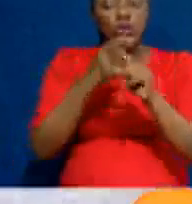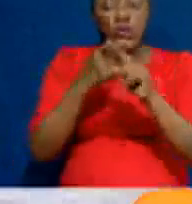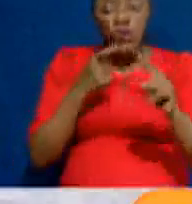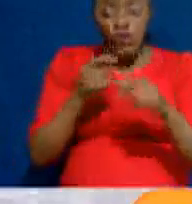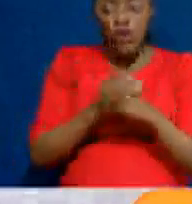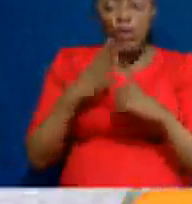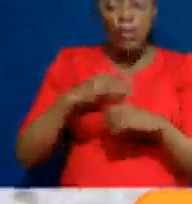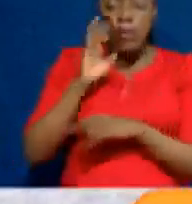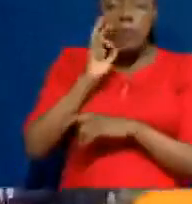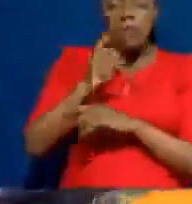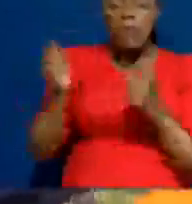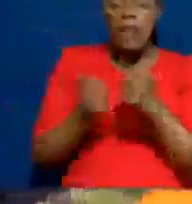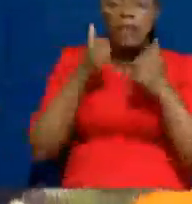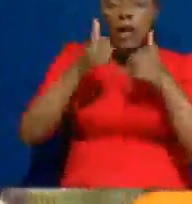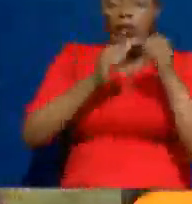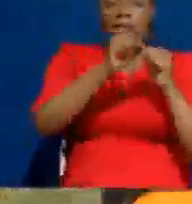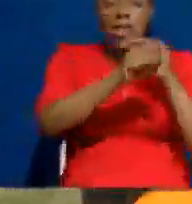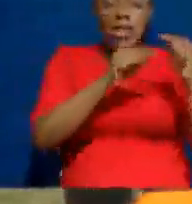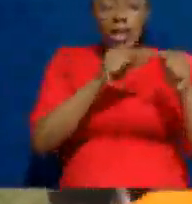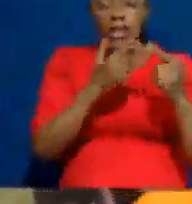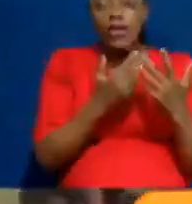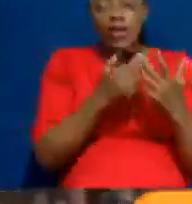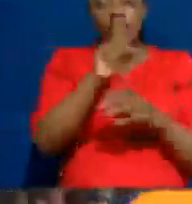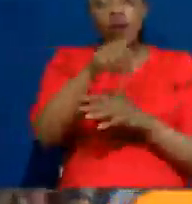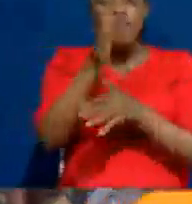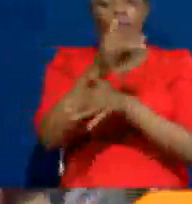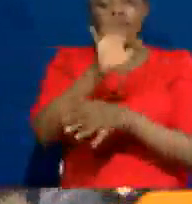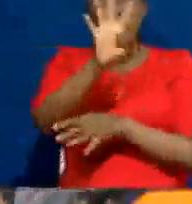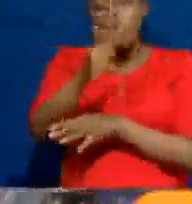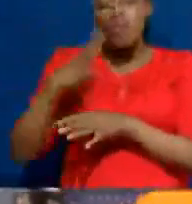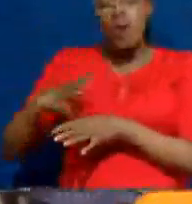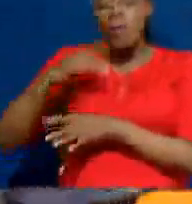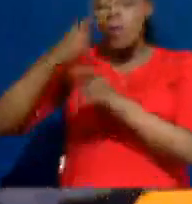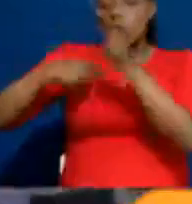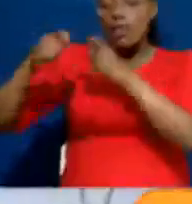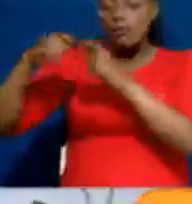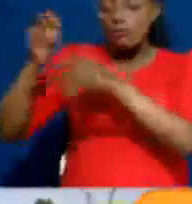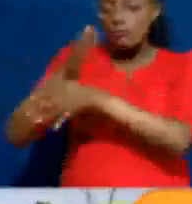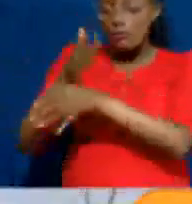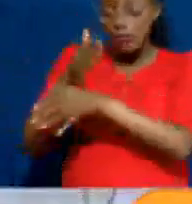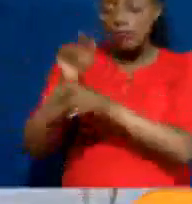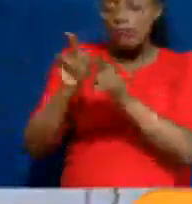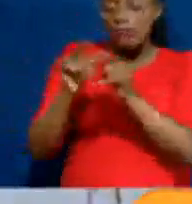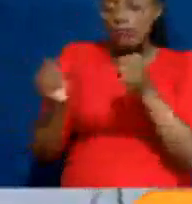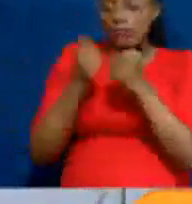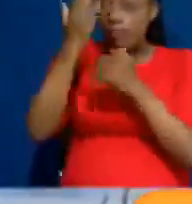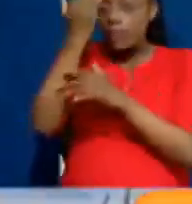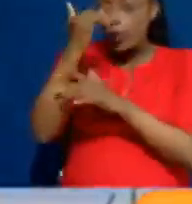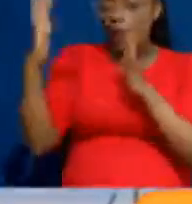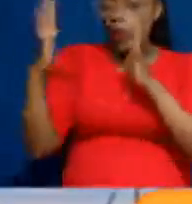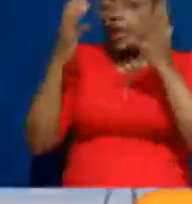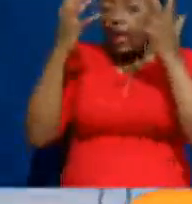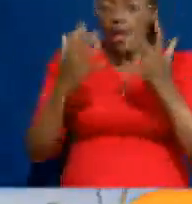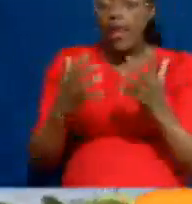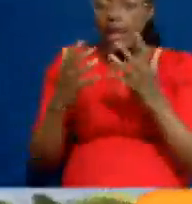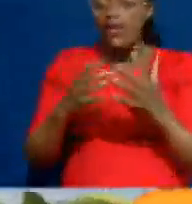eyewitnesses, the accident, which claimed the lives of a fisherman and four fish vendors, was occasioned by strong winds. The fishermen